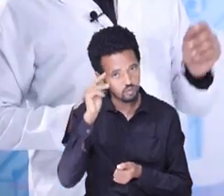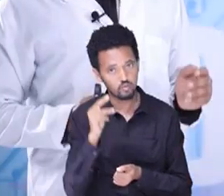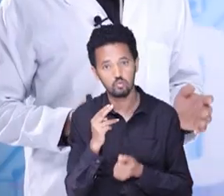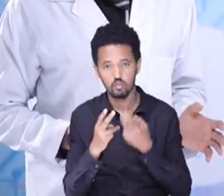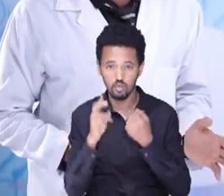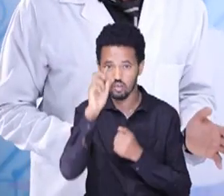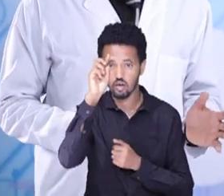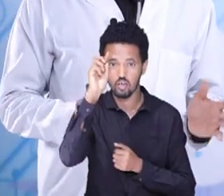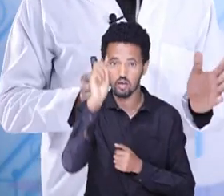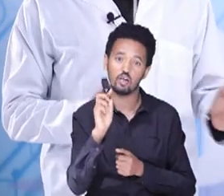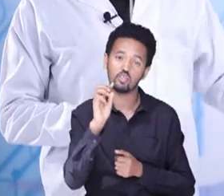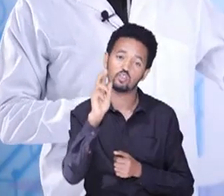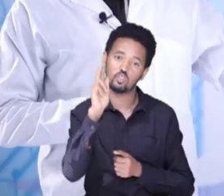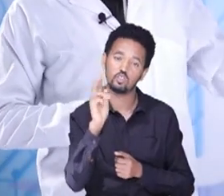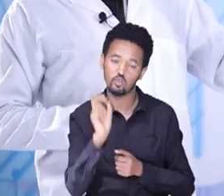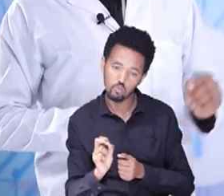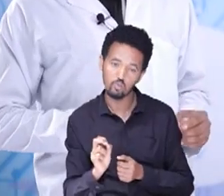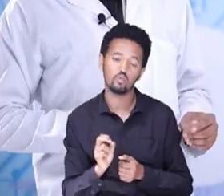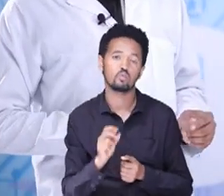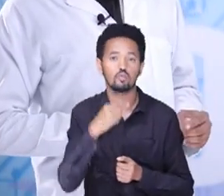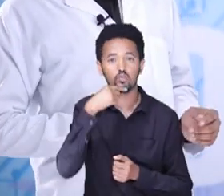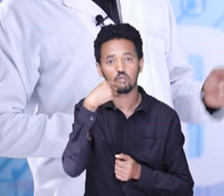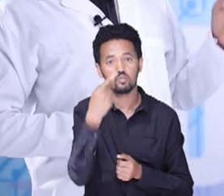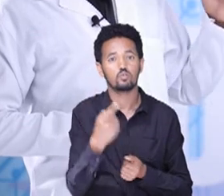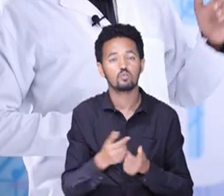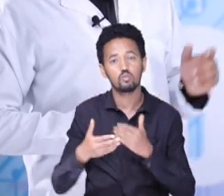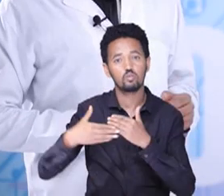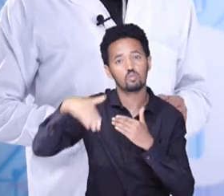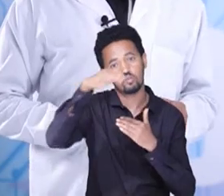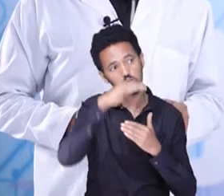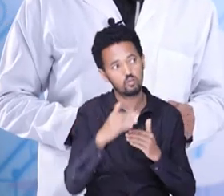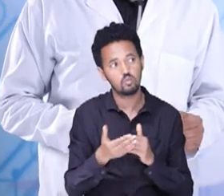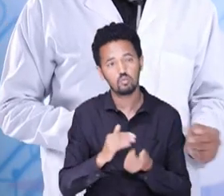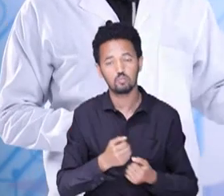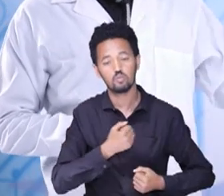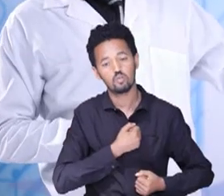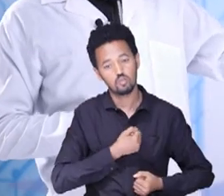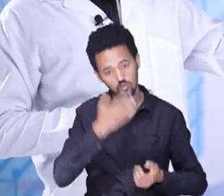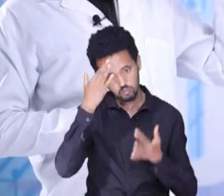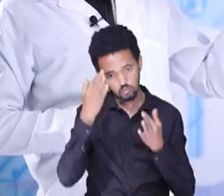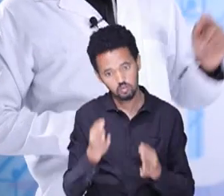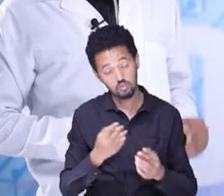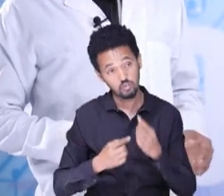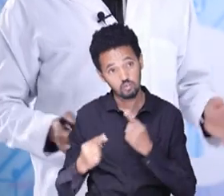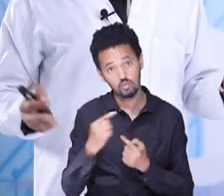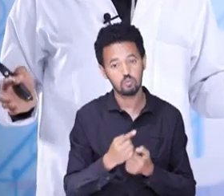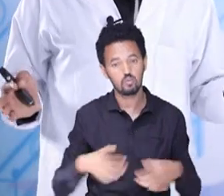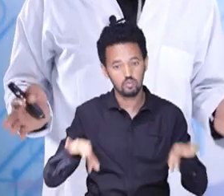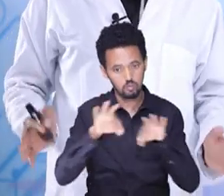became a large self-contained base with more than 300 U.S. military personnel and became an important